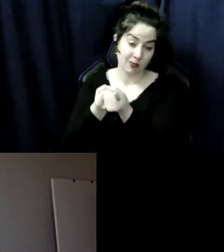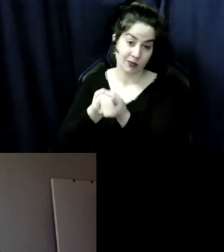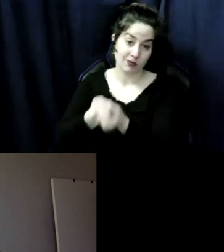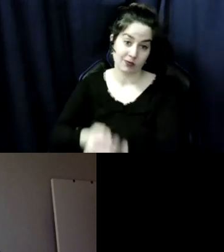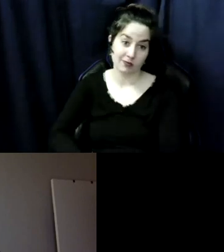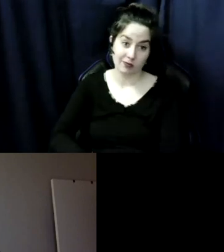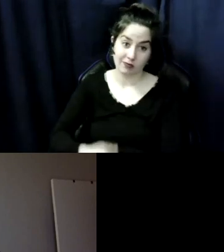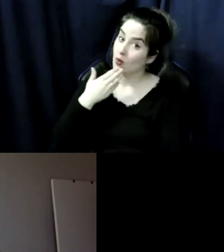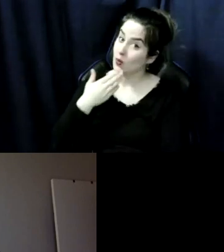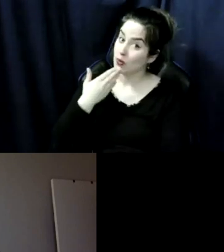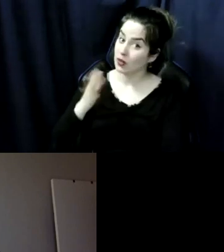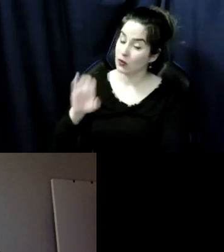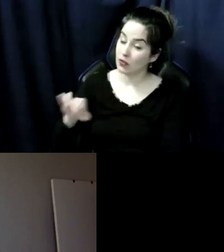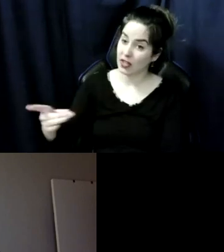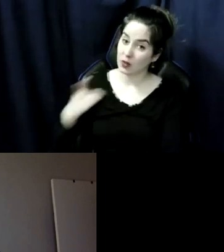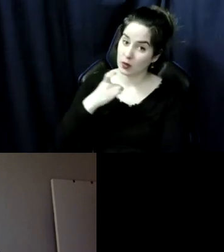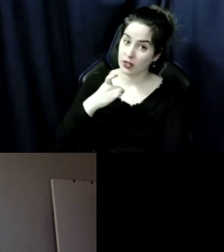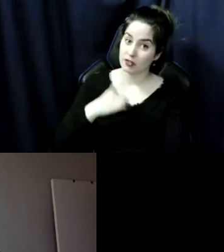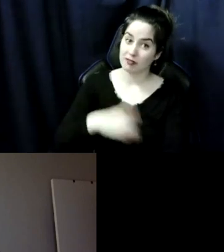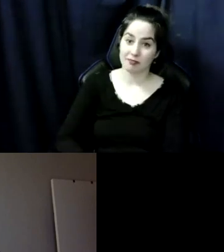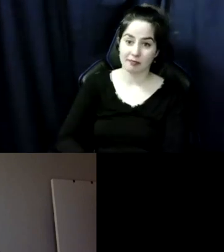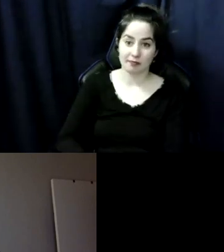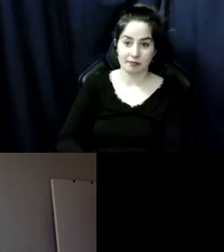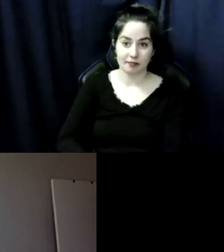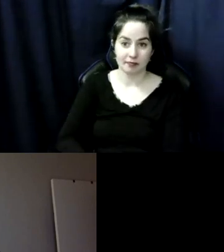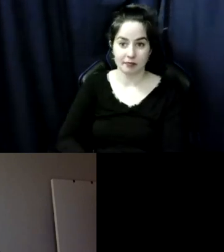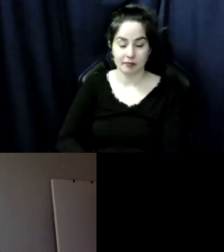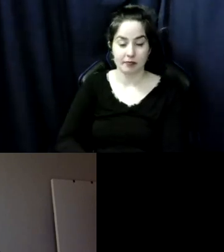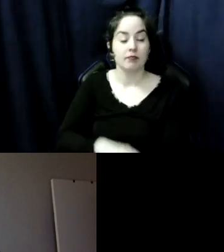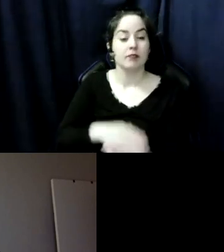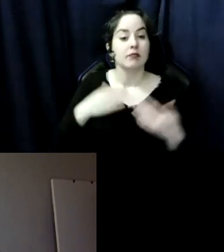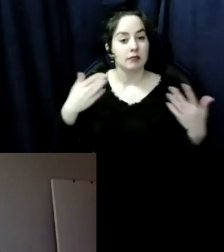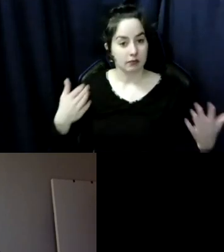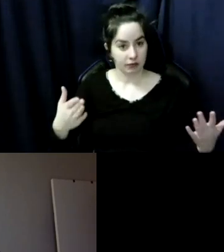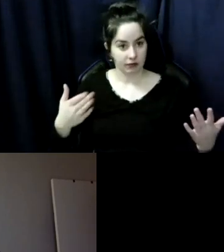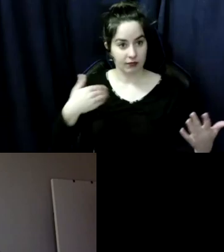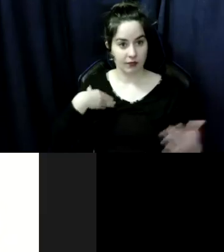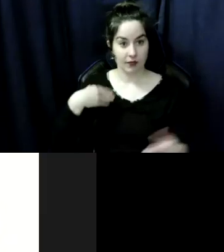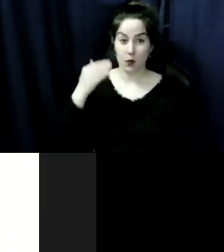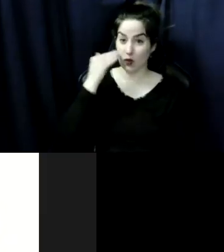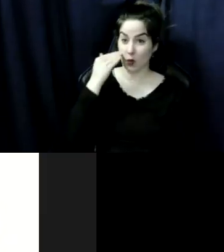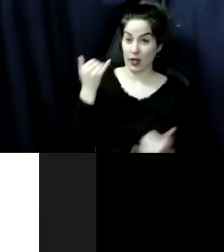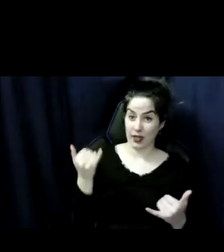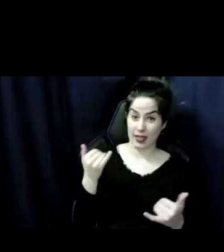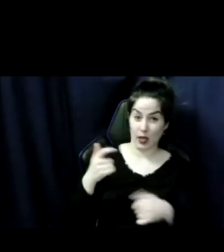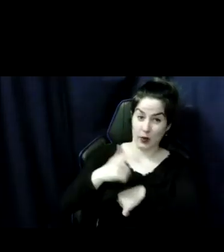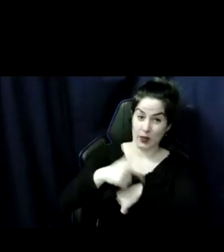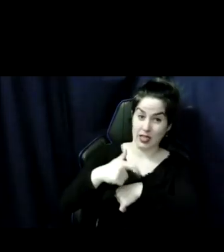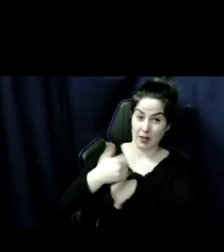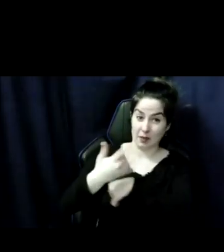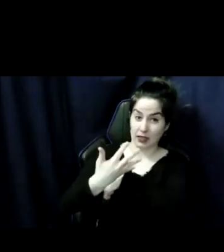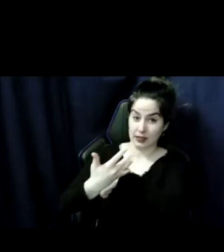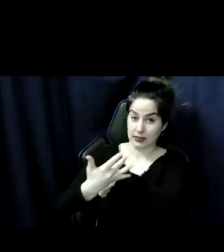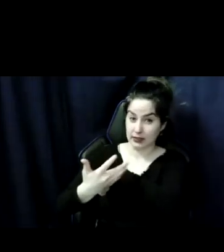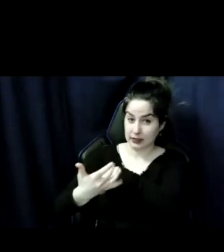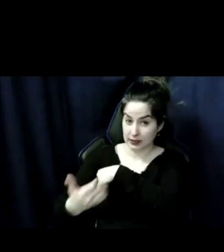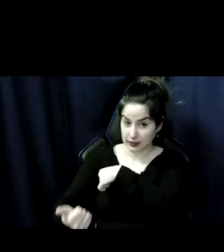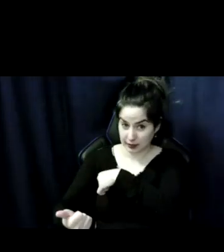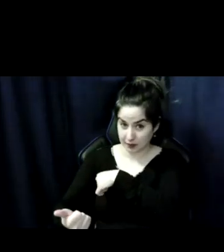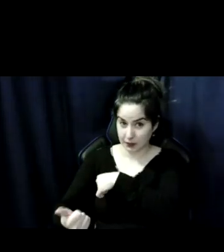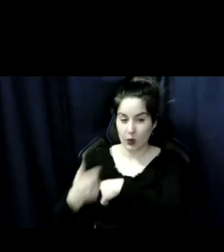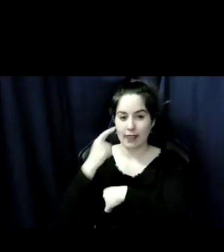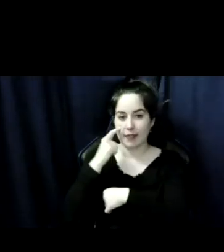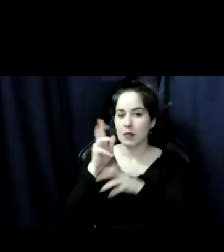Thank you for that question. Okay, I'm sort of aware that we're at the end of our time, so I think I'm just going to leave